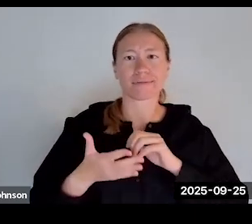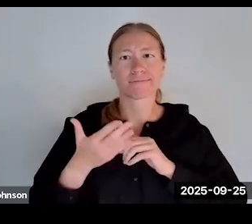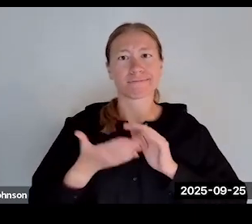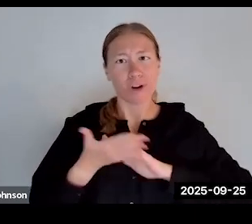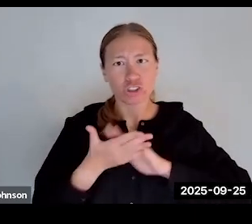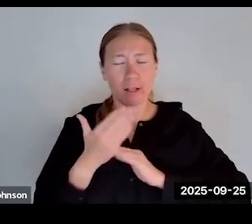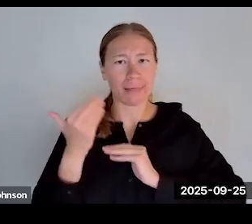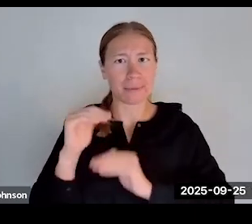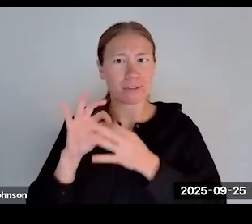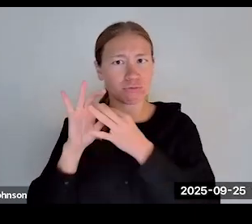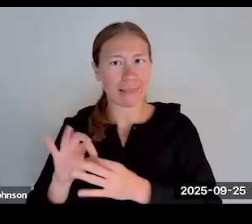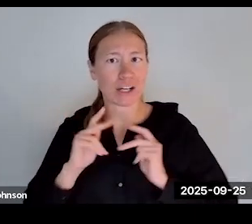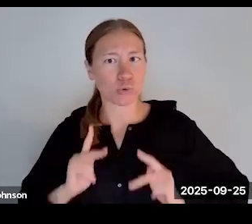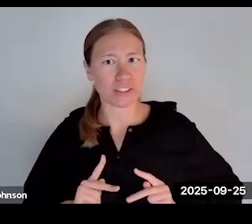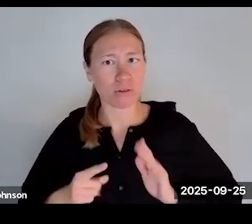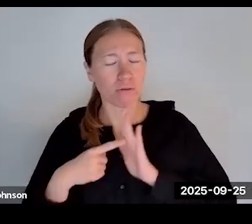physical symptoms.